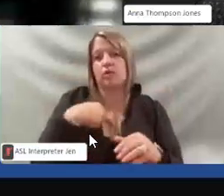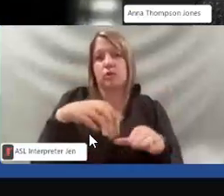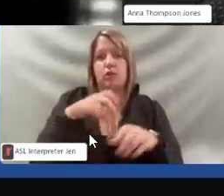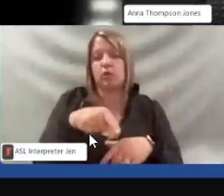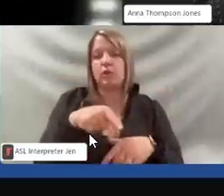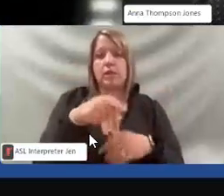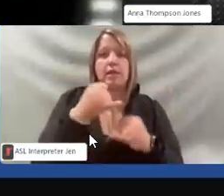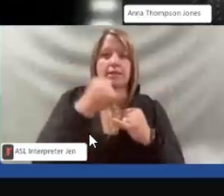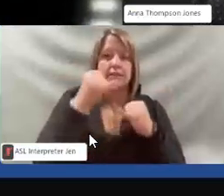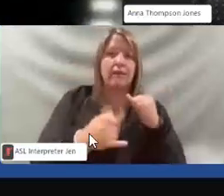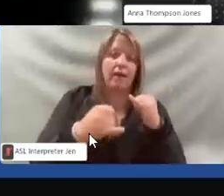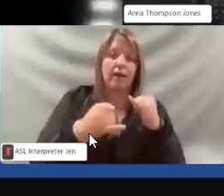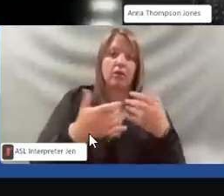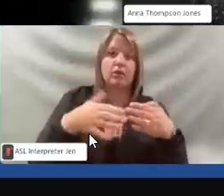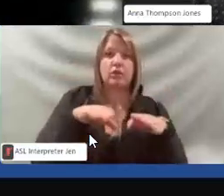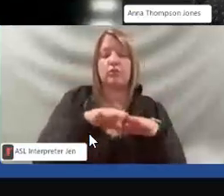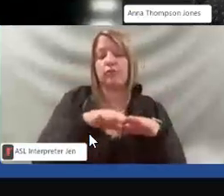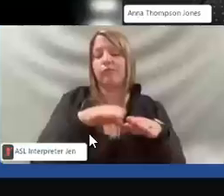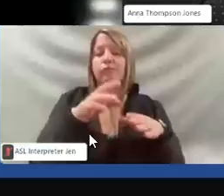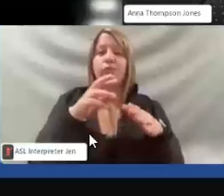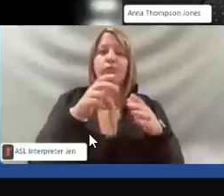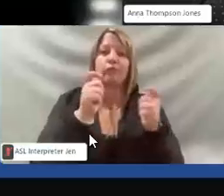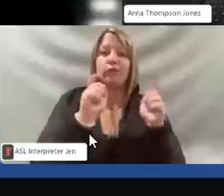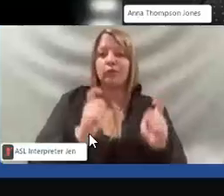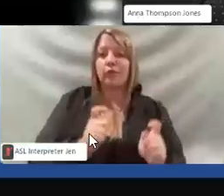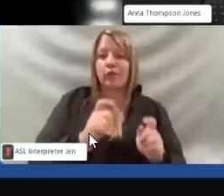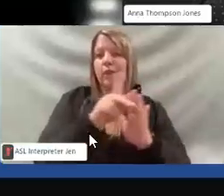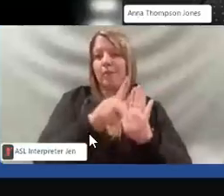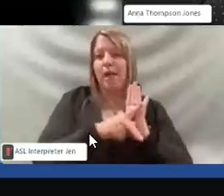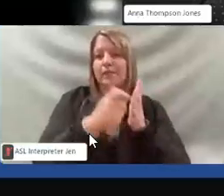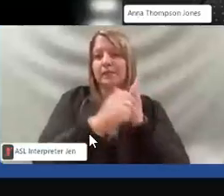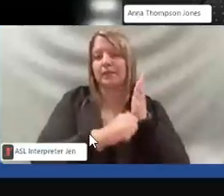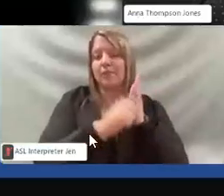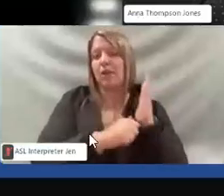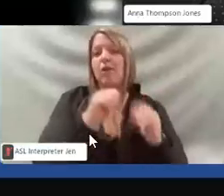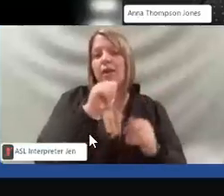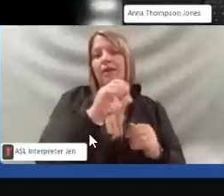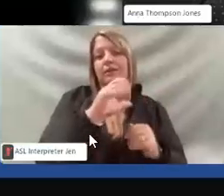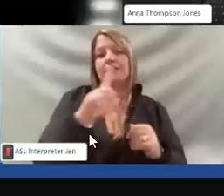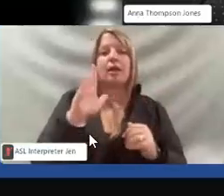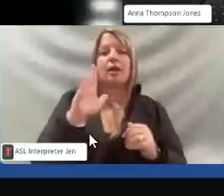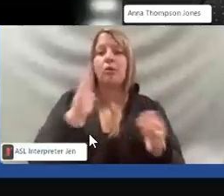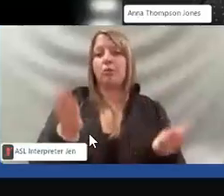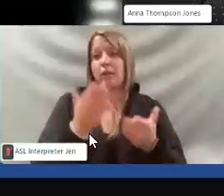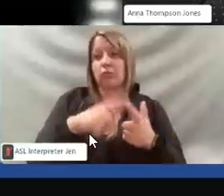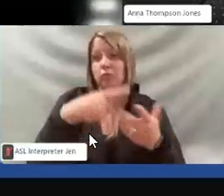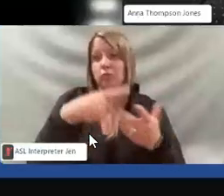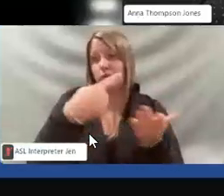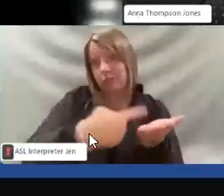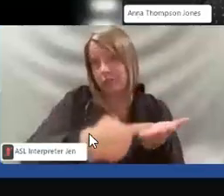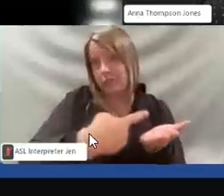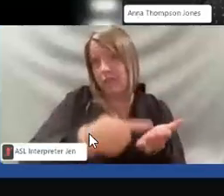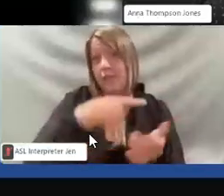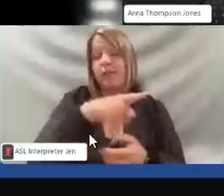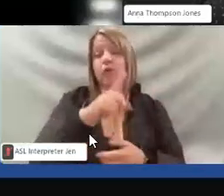final small round of revisions to the policy manual, and that we all vote to approve that in December. And ACL will be here to talk about that. And they